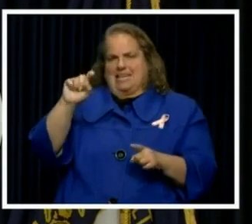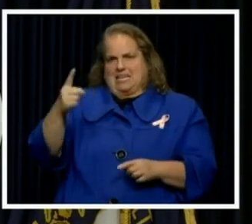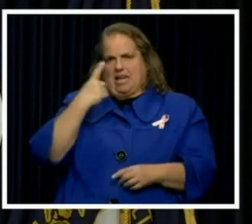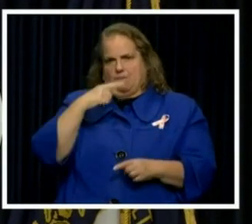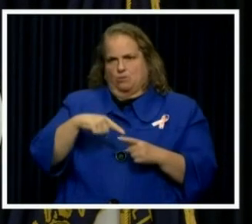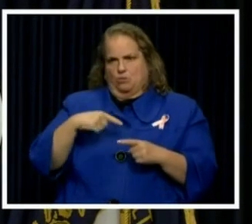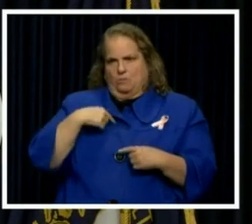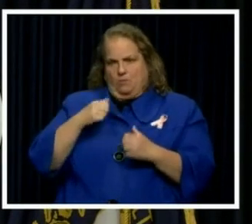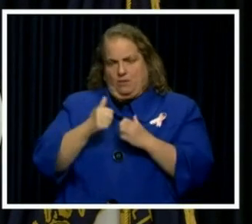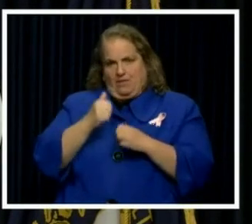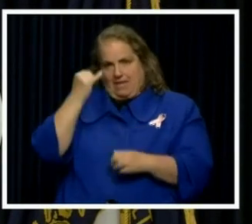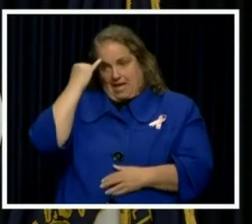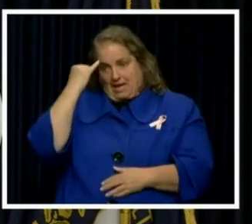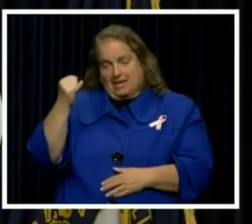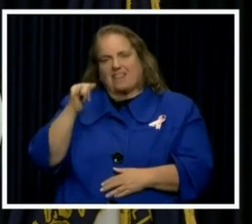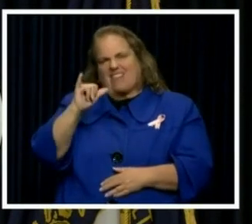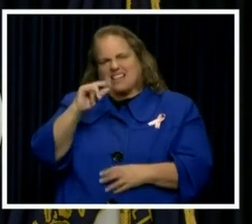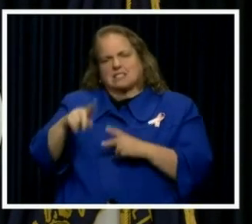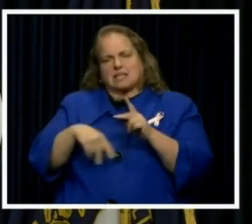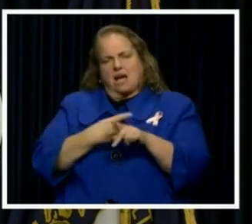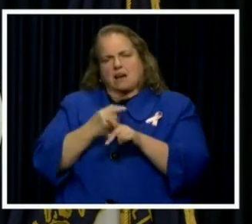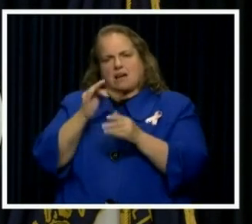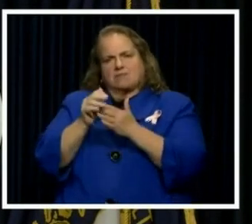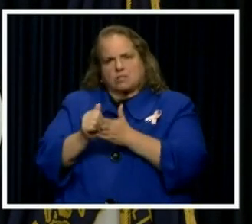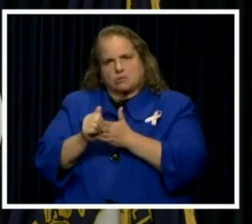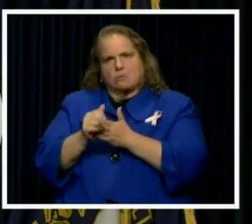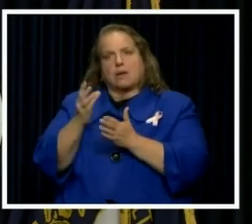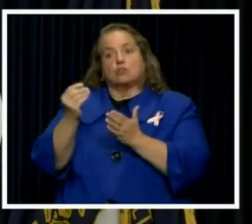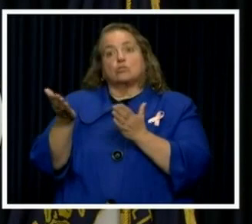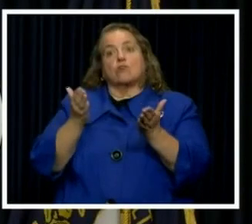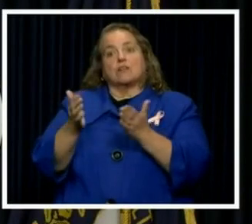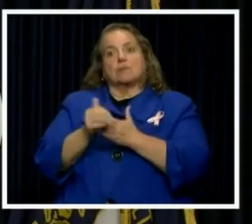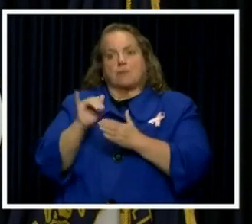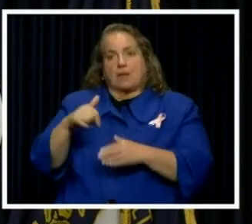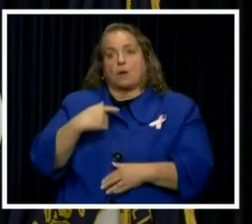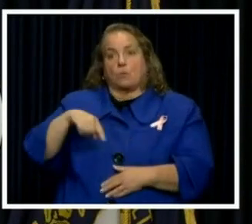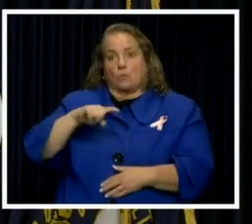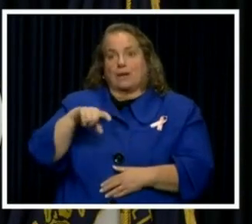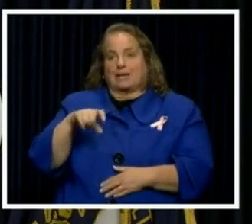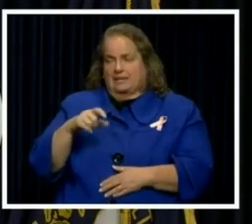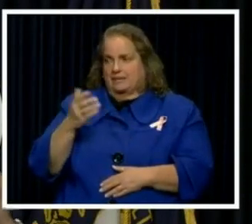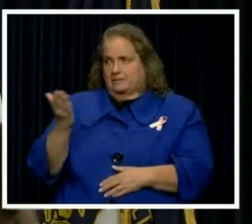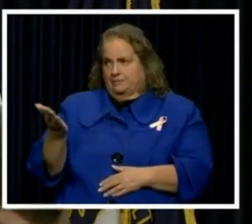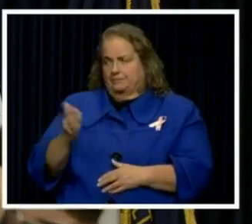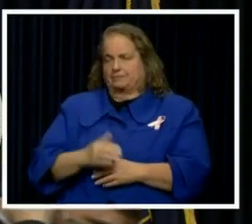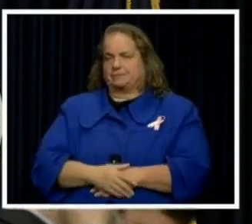with this idea, and that's the exact type of leadership and servant leadership that we need.